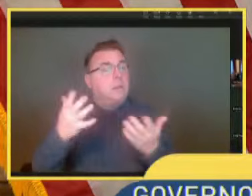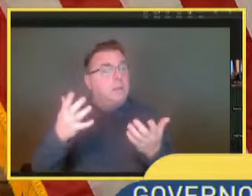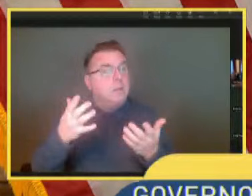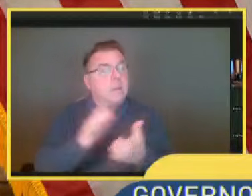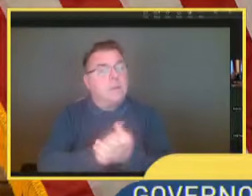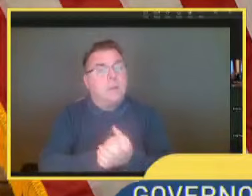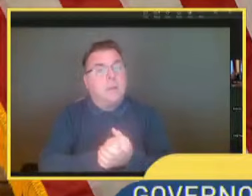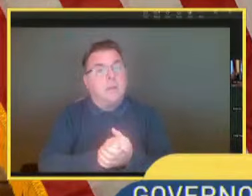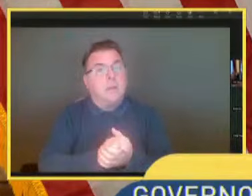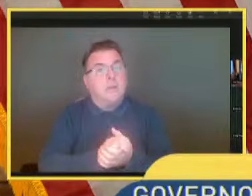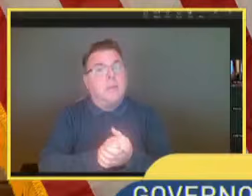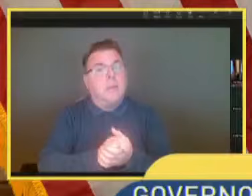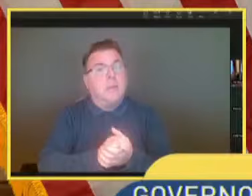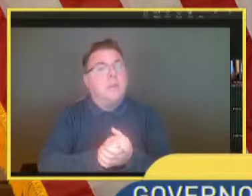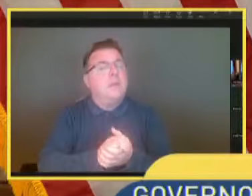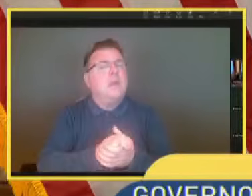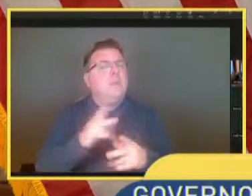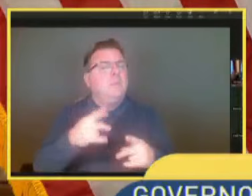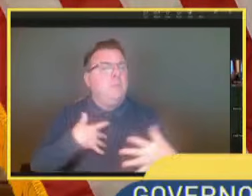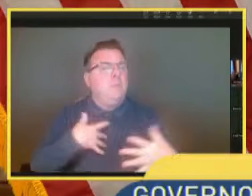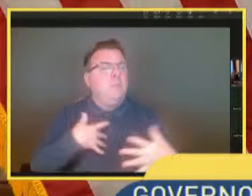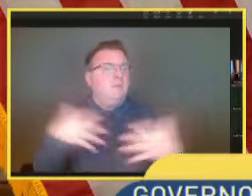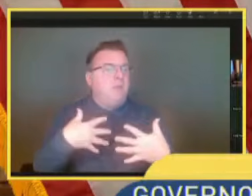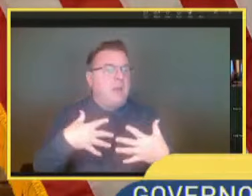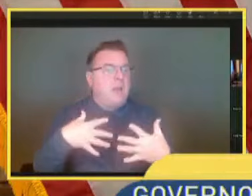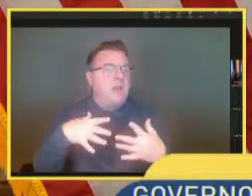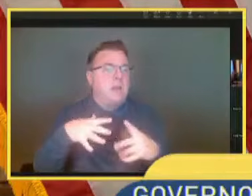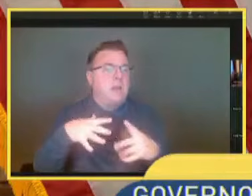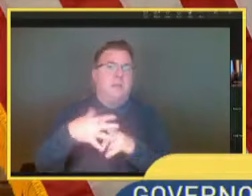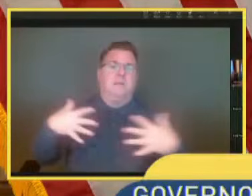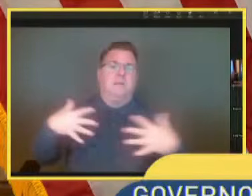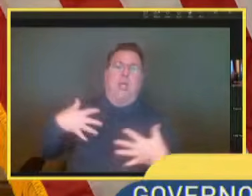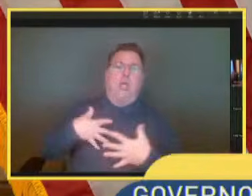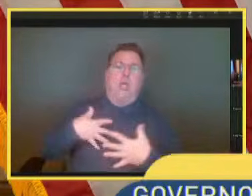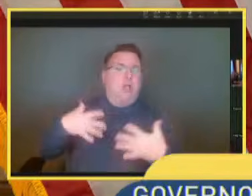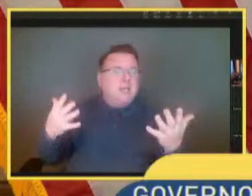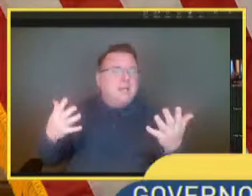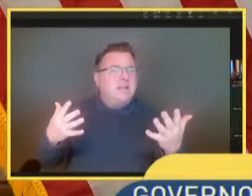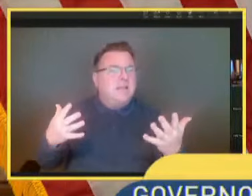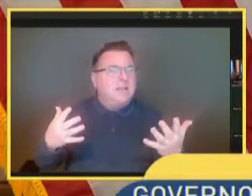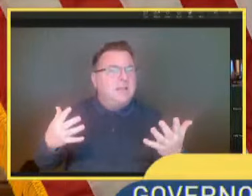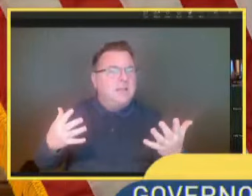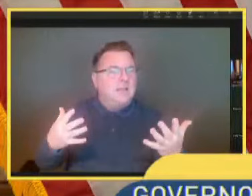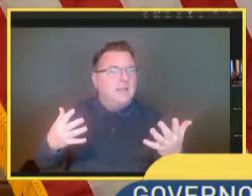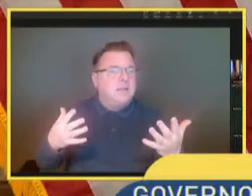there's a climate of fear going on right now, and I can't blame folks, for acting when they hear information.